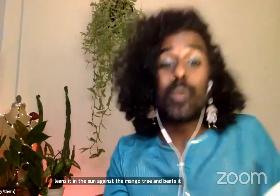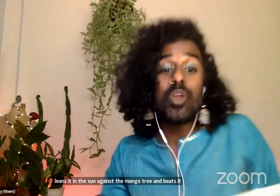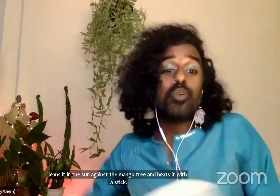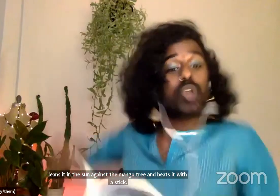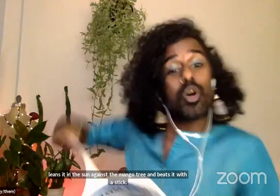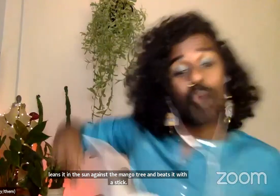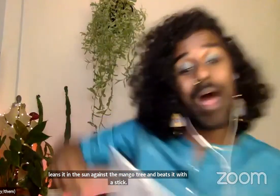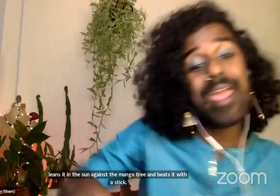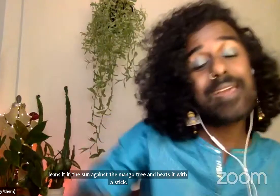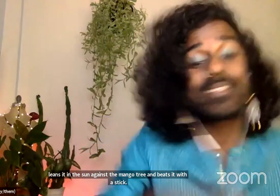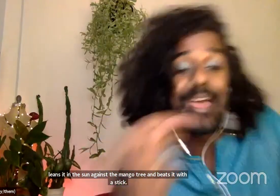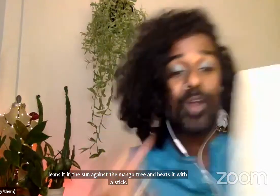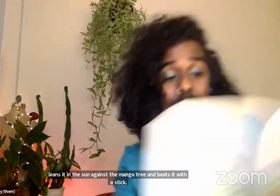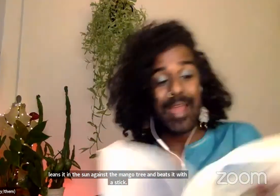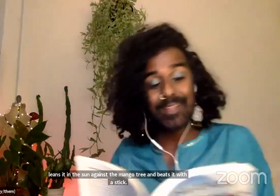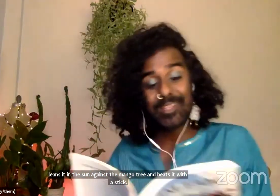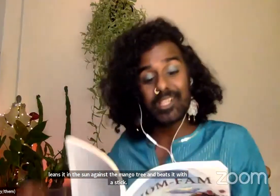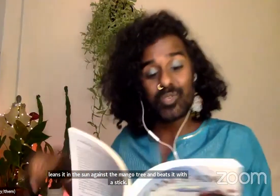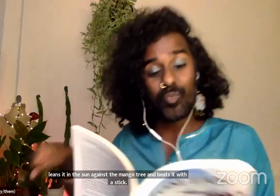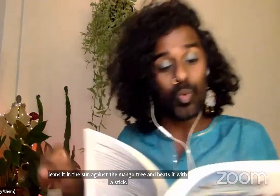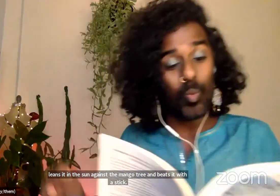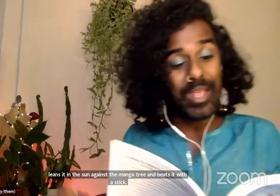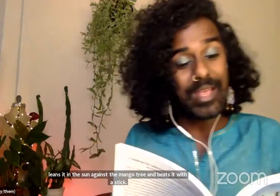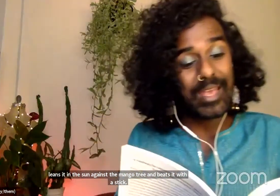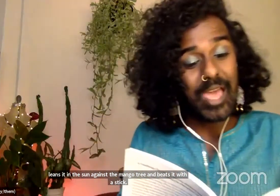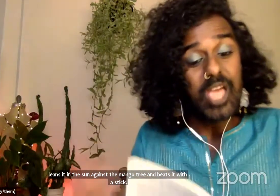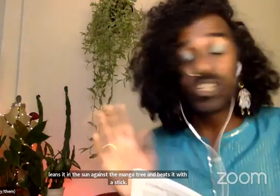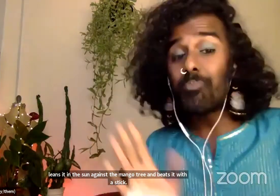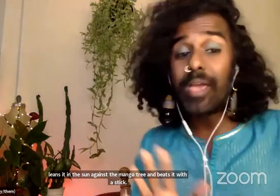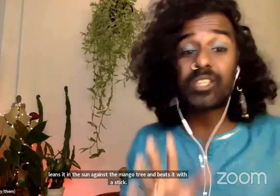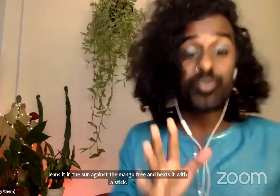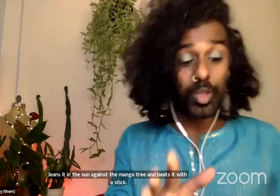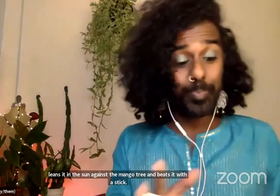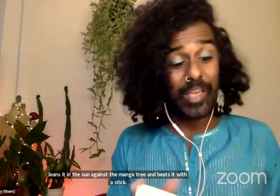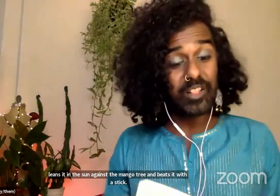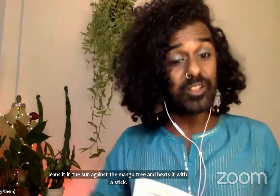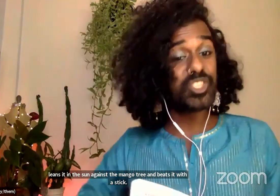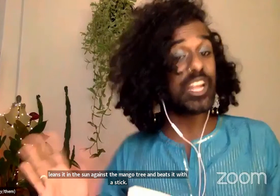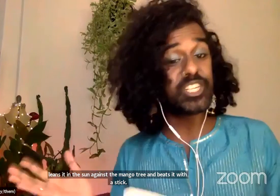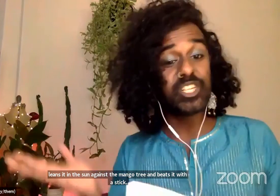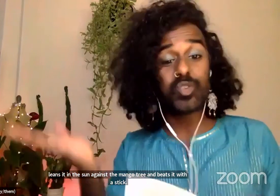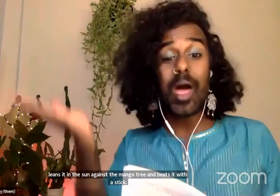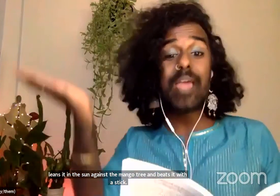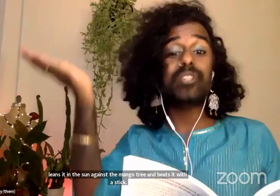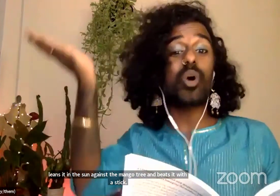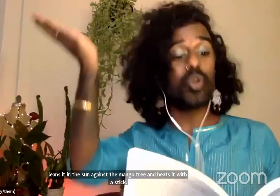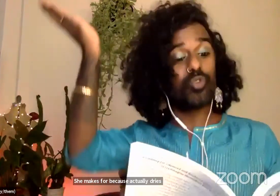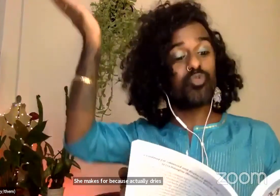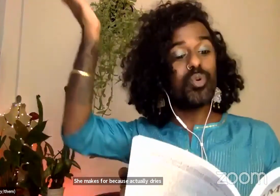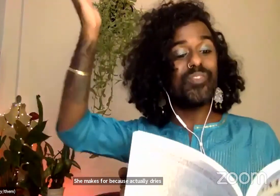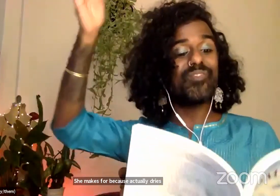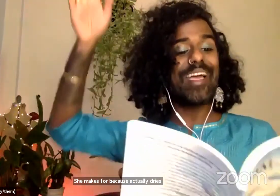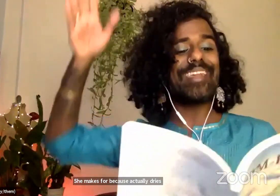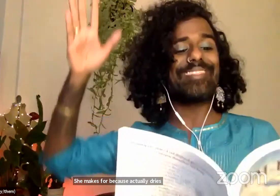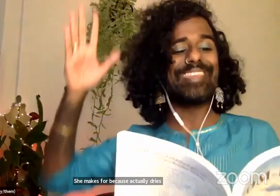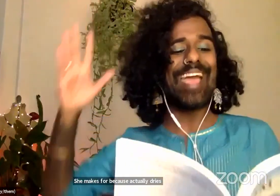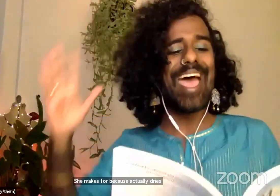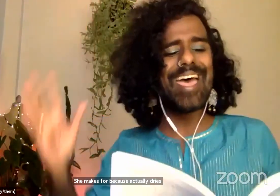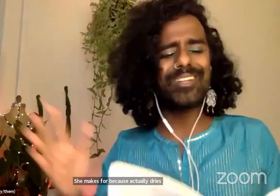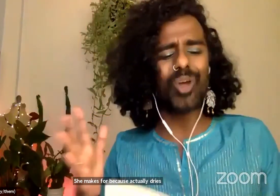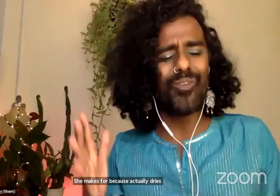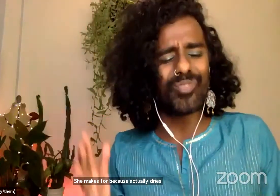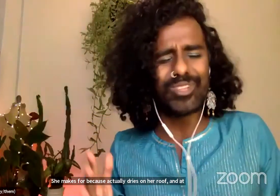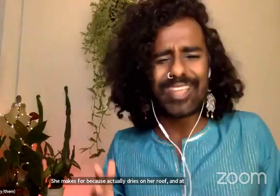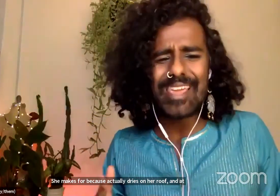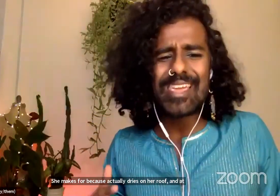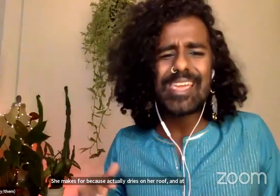She winnows her rice and her lentils for the week. She makes fruit pickles that she dries on her roof. And at the